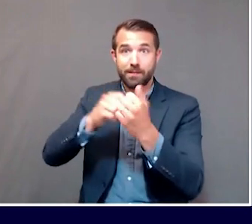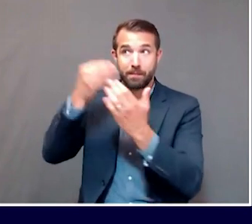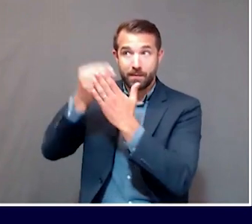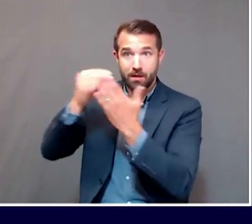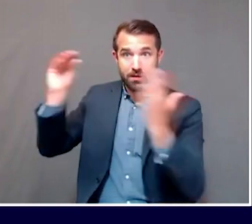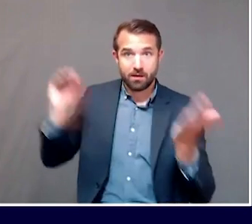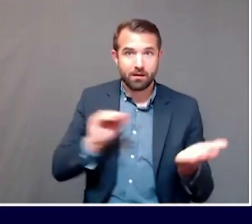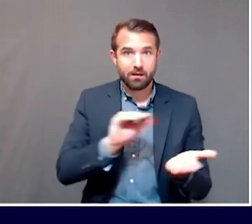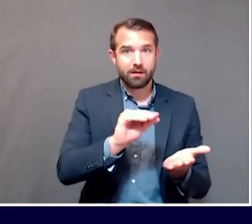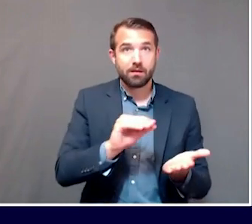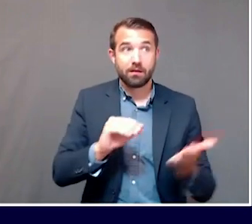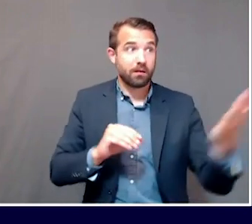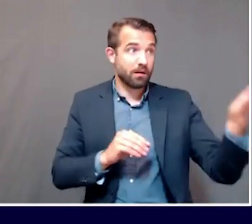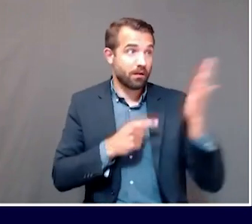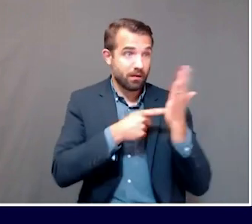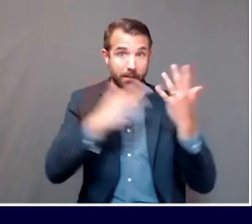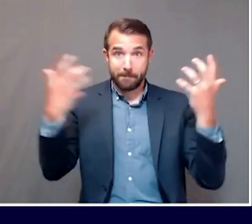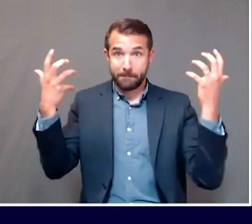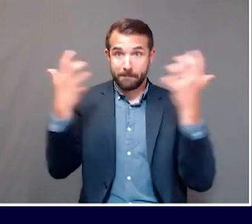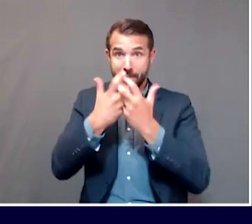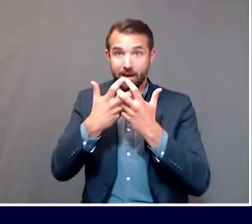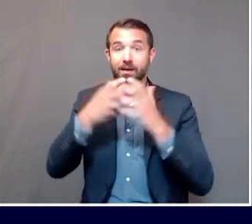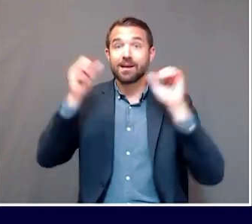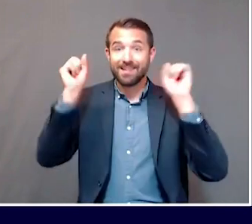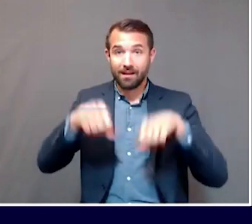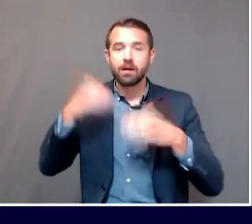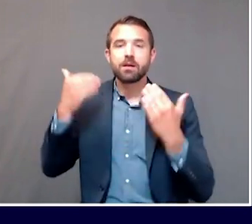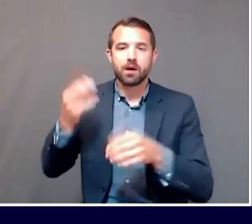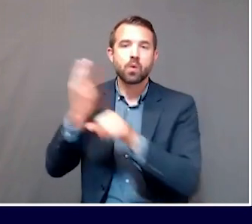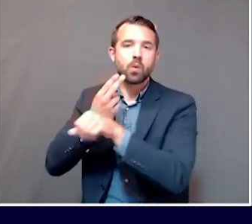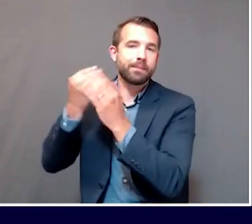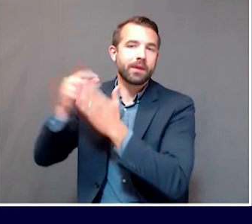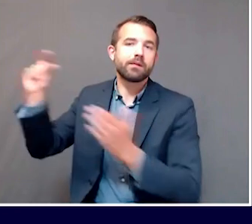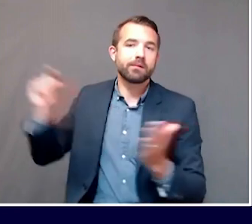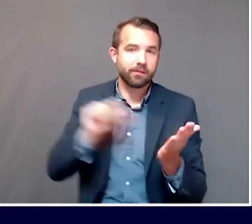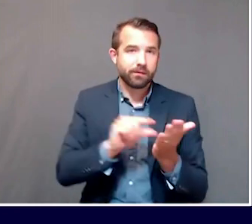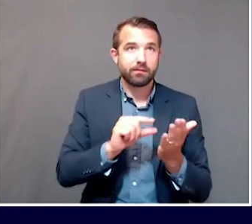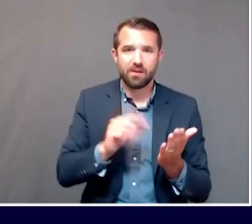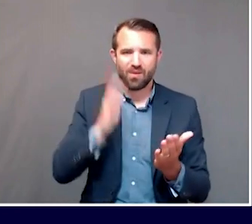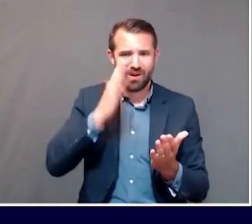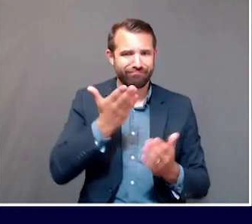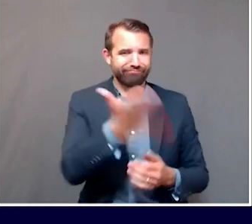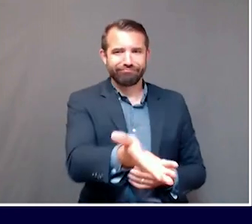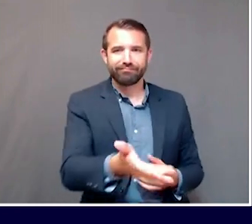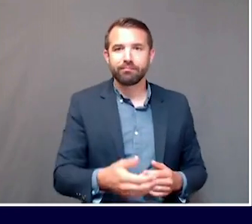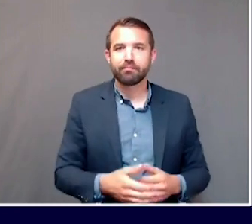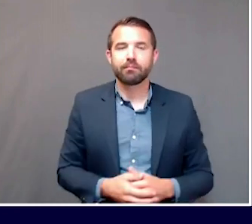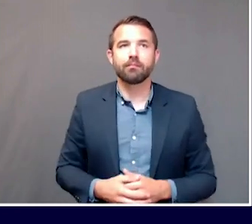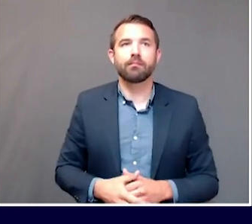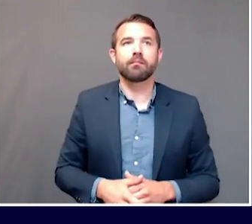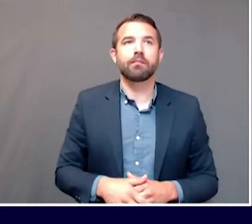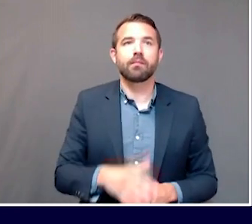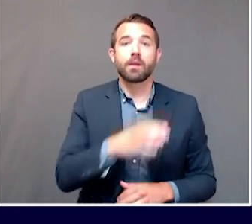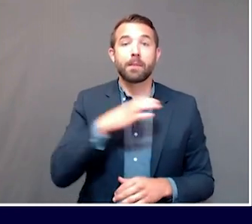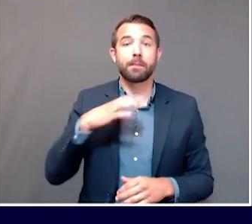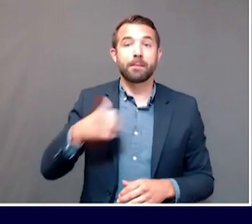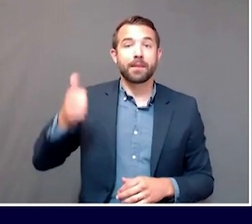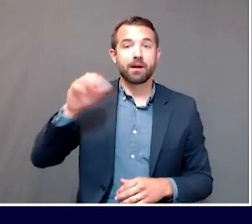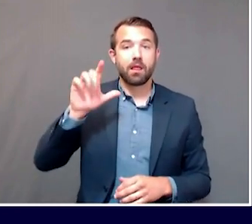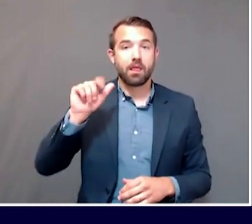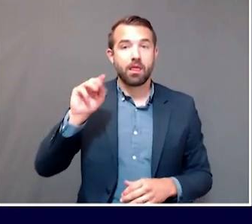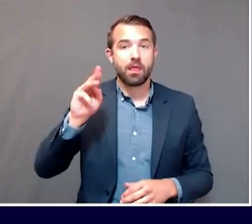consider any serious proposal. And we are, as part of our work around contact tracing and